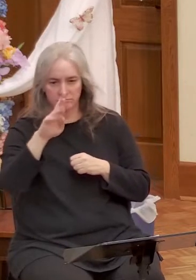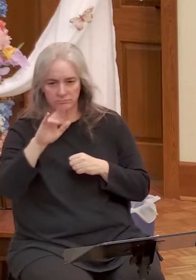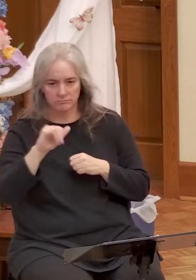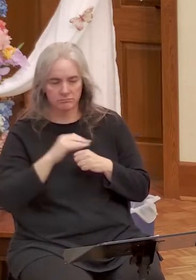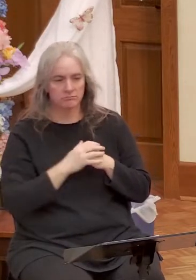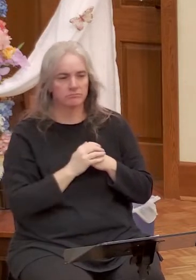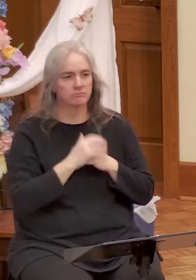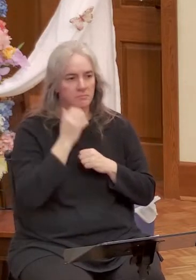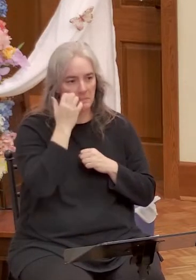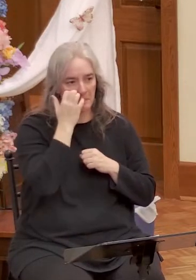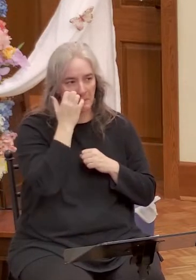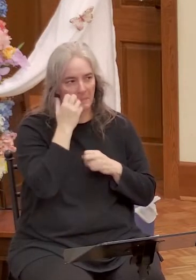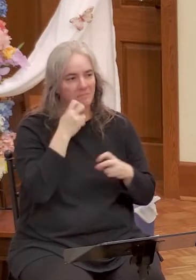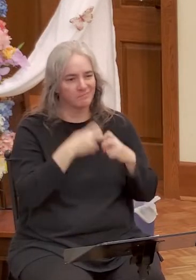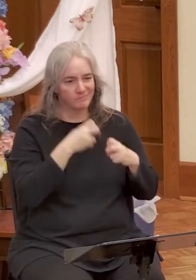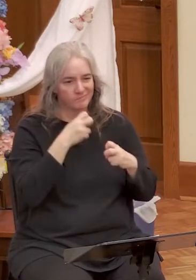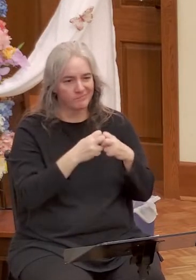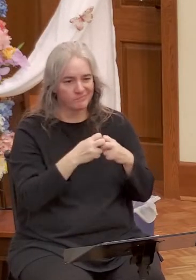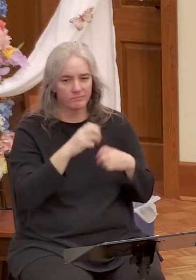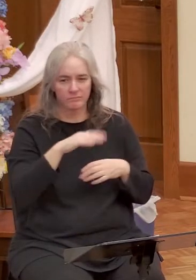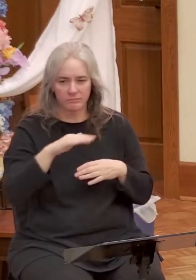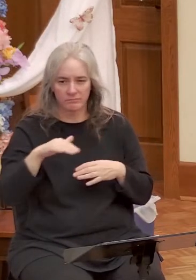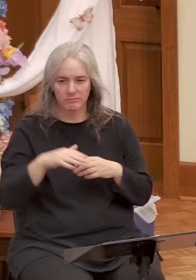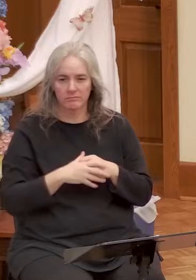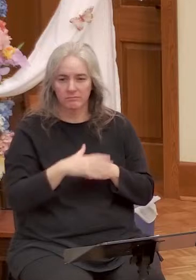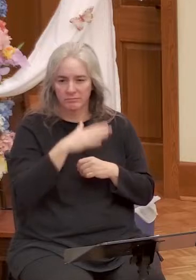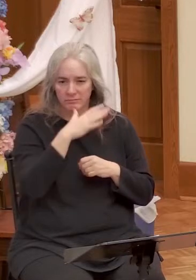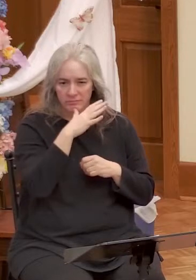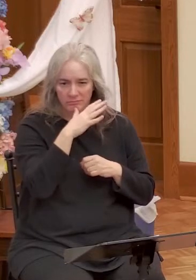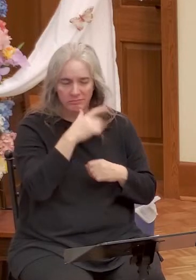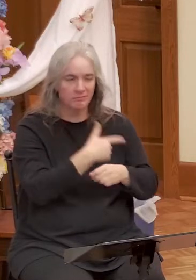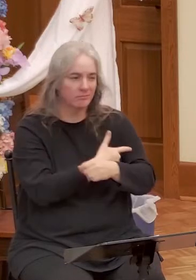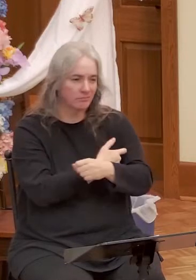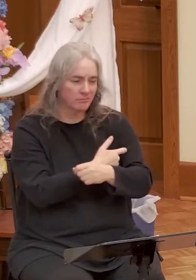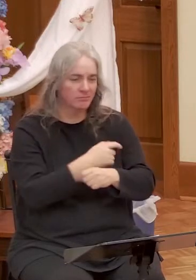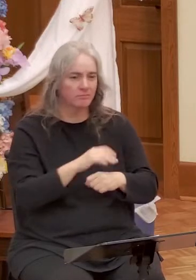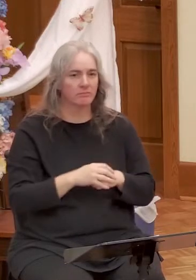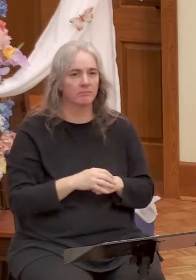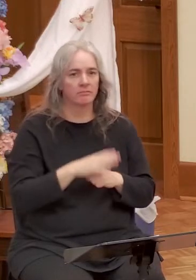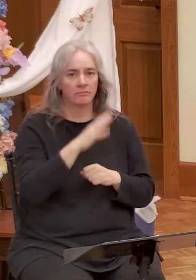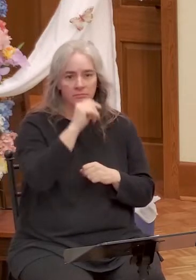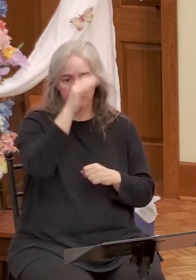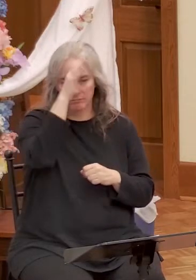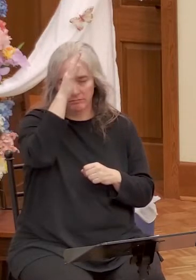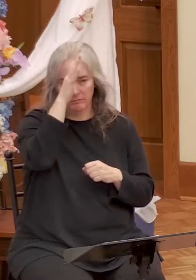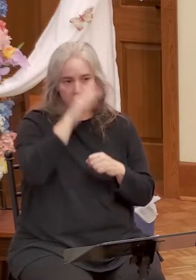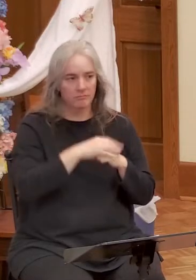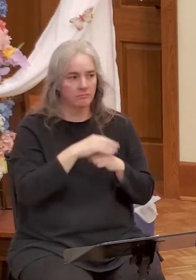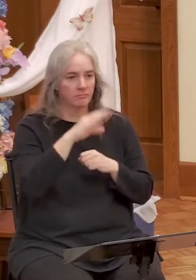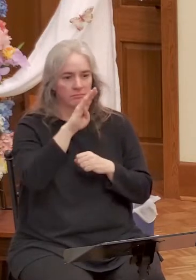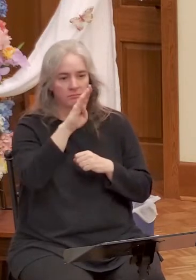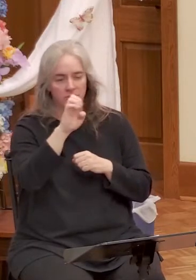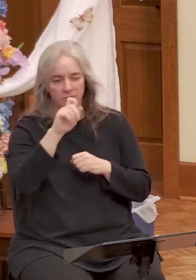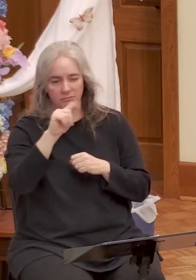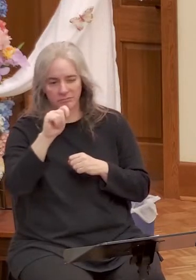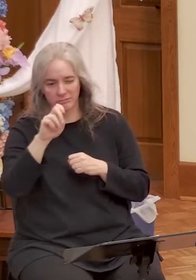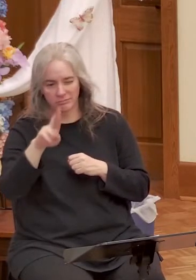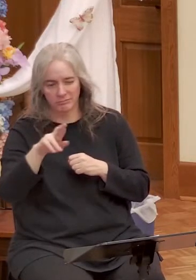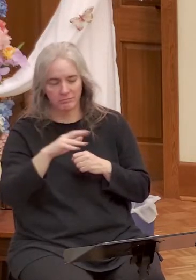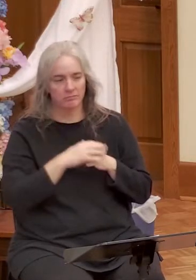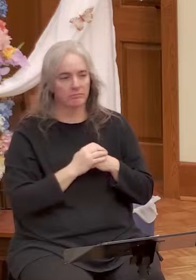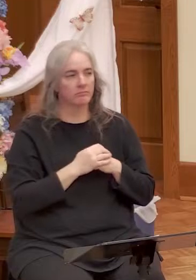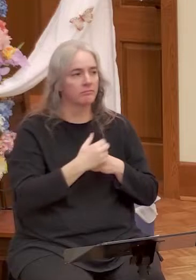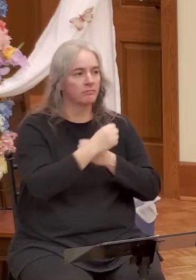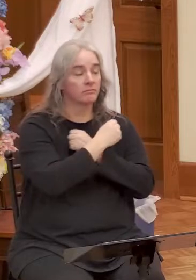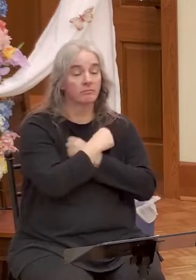rough childhood with a mother who struggled with drugs and a father who booked bets. He